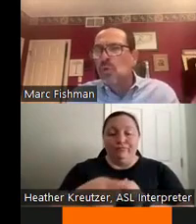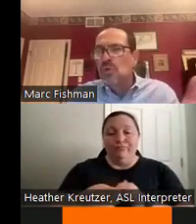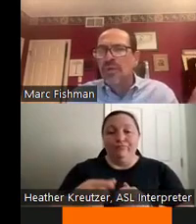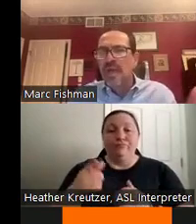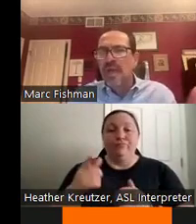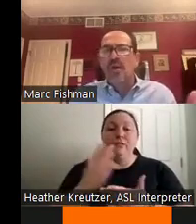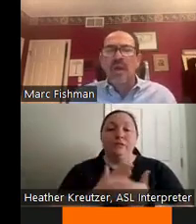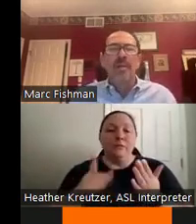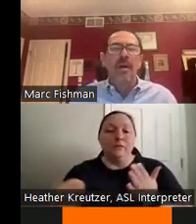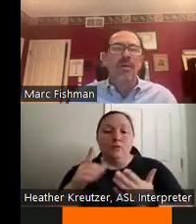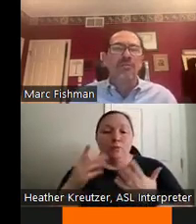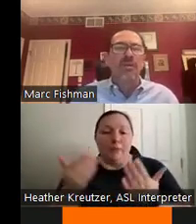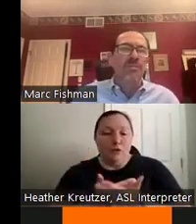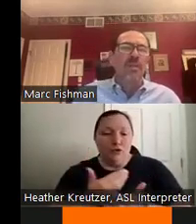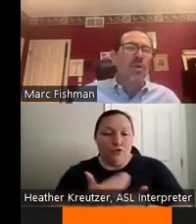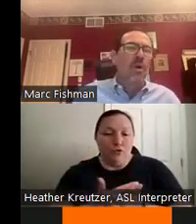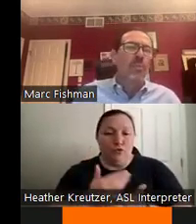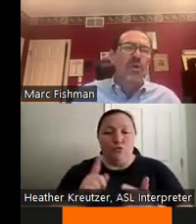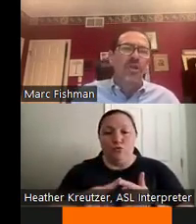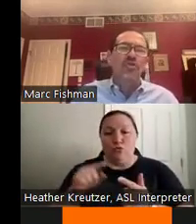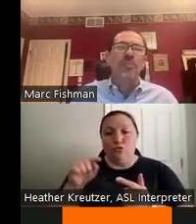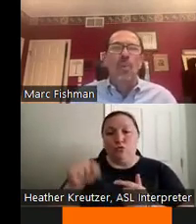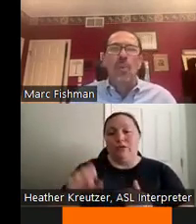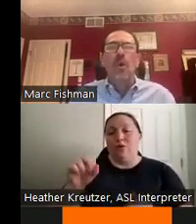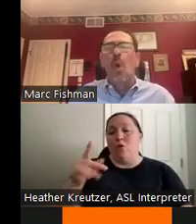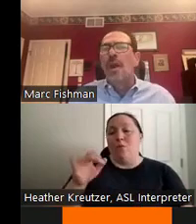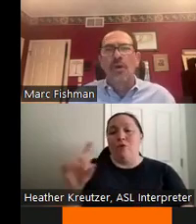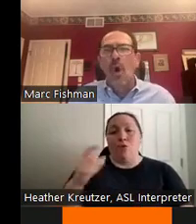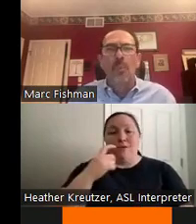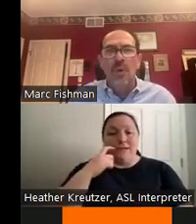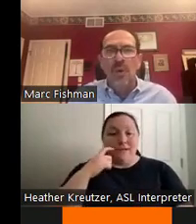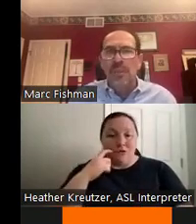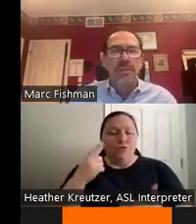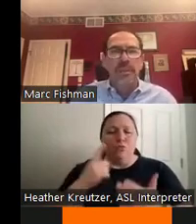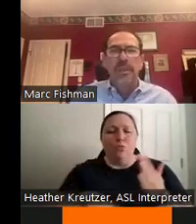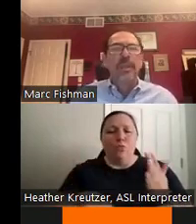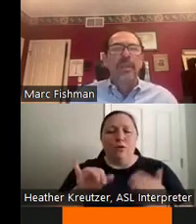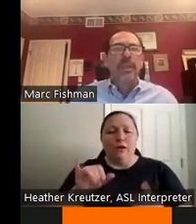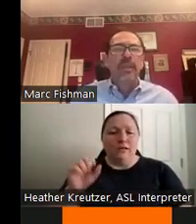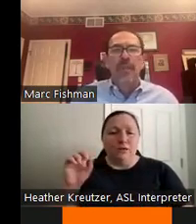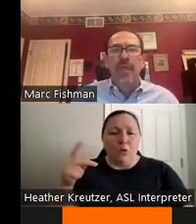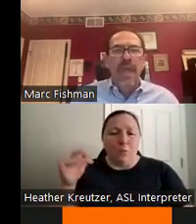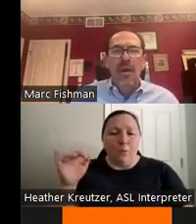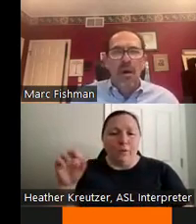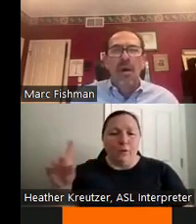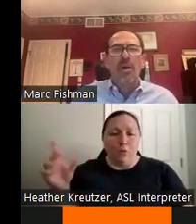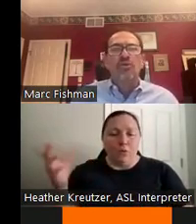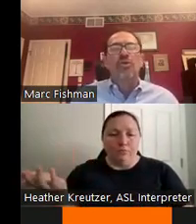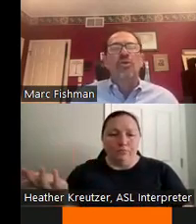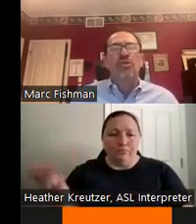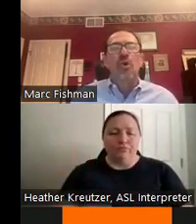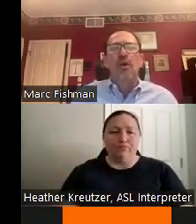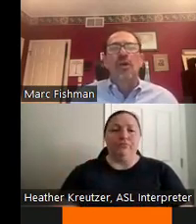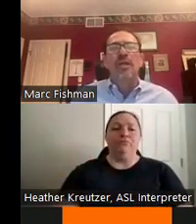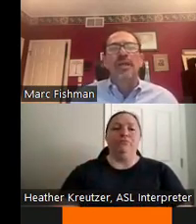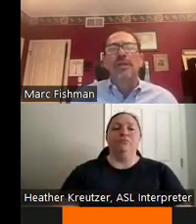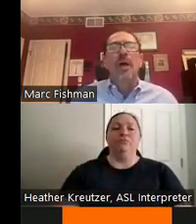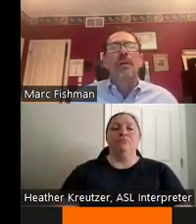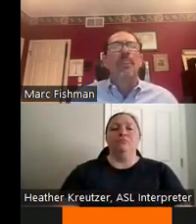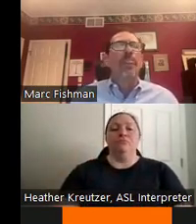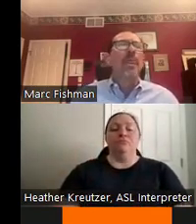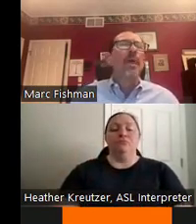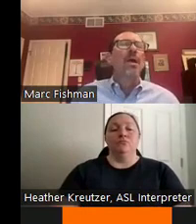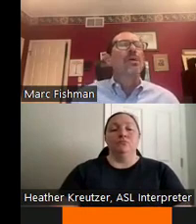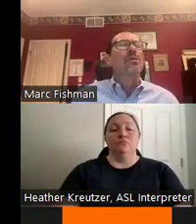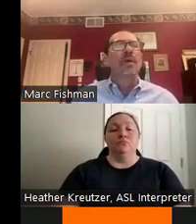of new to the area of opioid addiction. You know, what are opioids? They are historically